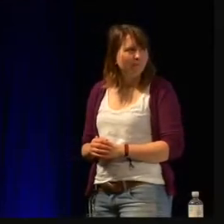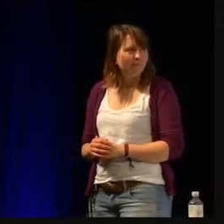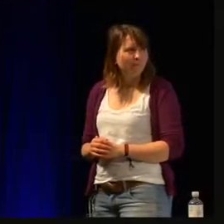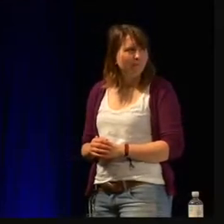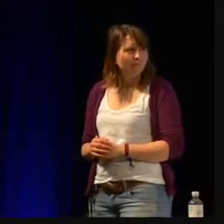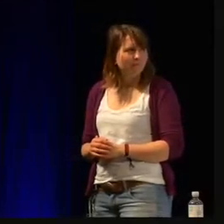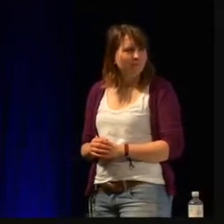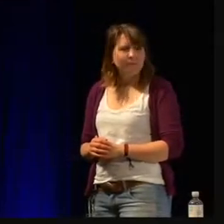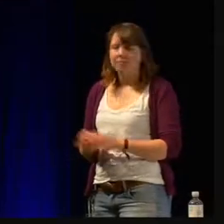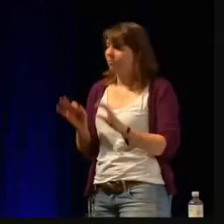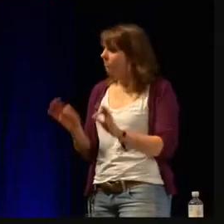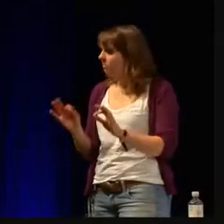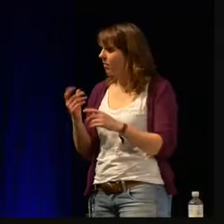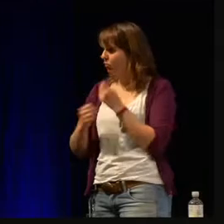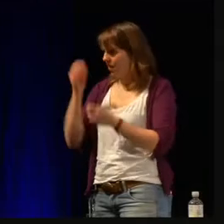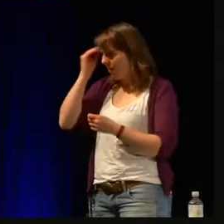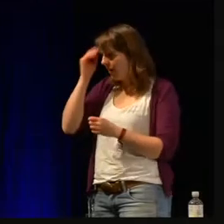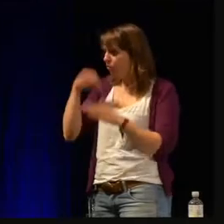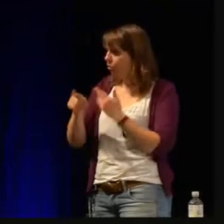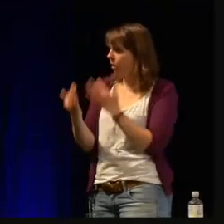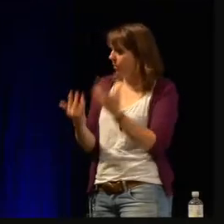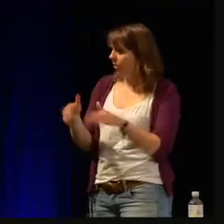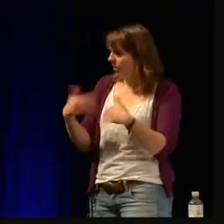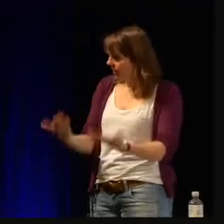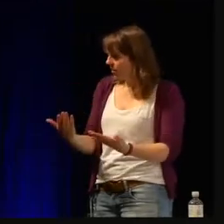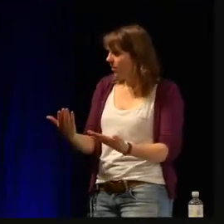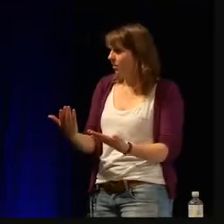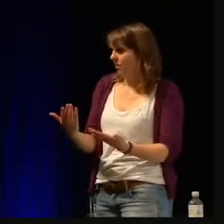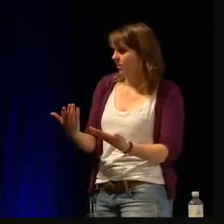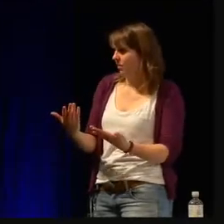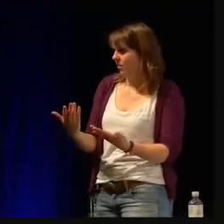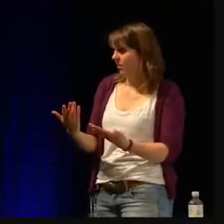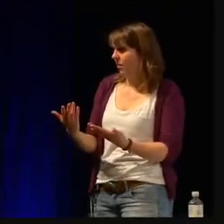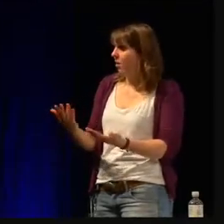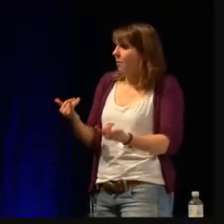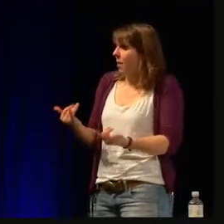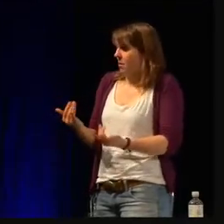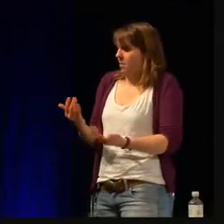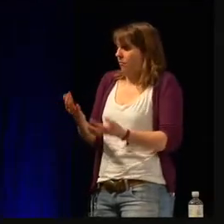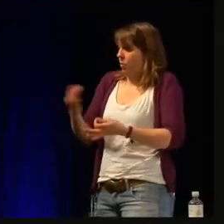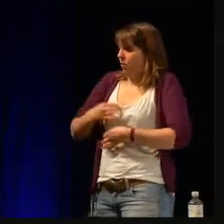And machine learning has made a lot of progress in the last years,